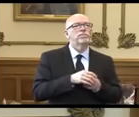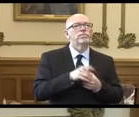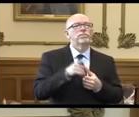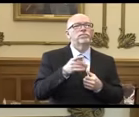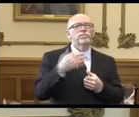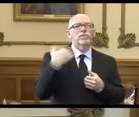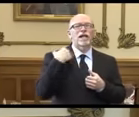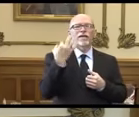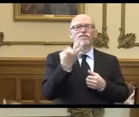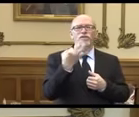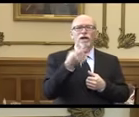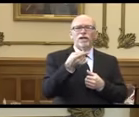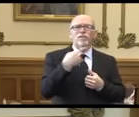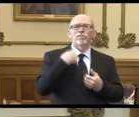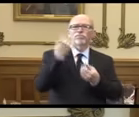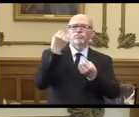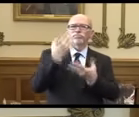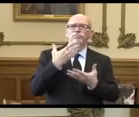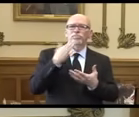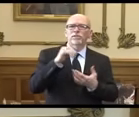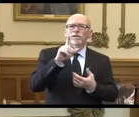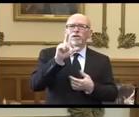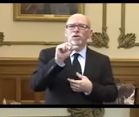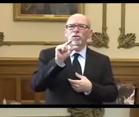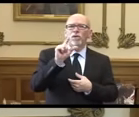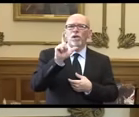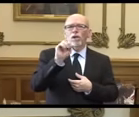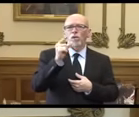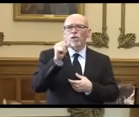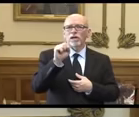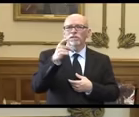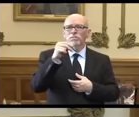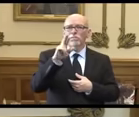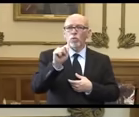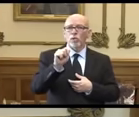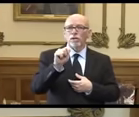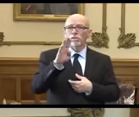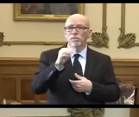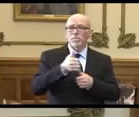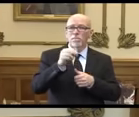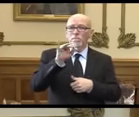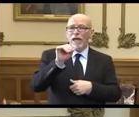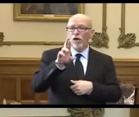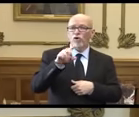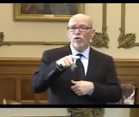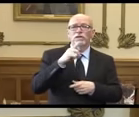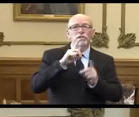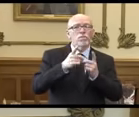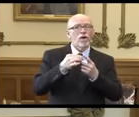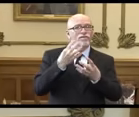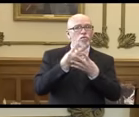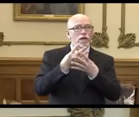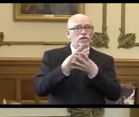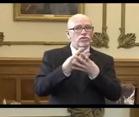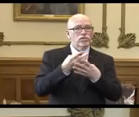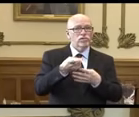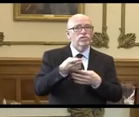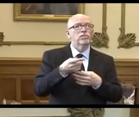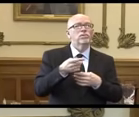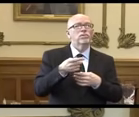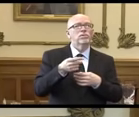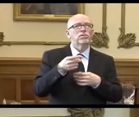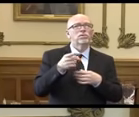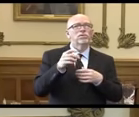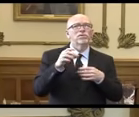we were notified by the Logansport mayor that the Department of Corrections was taking